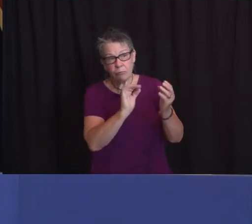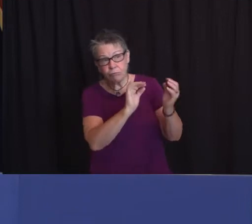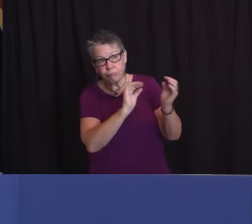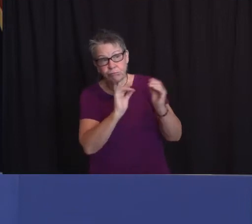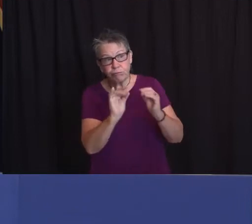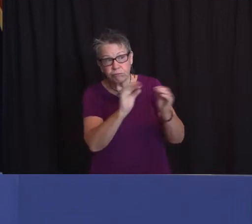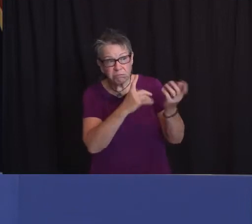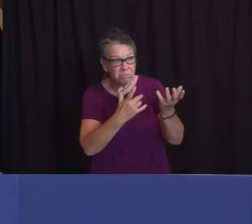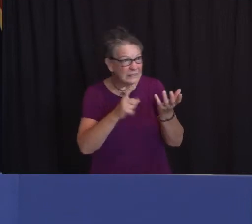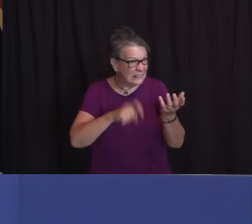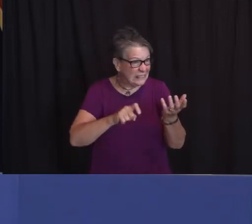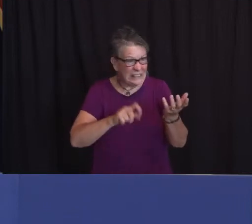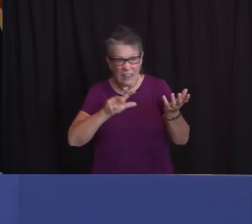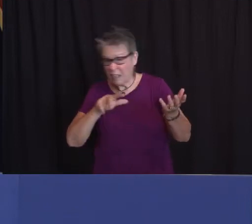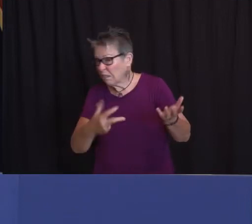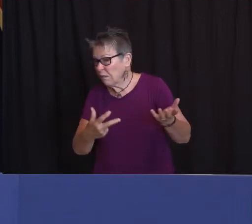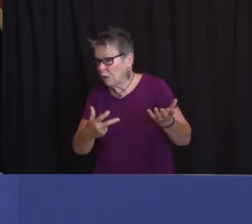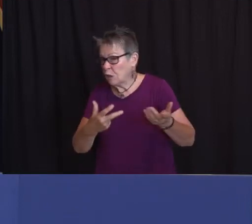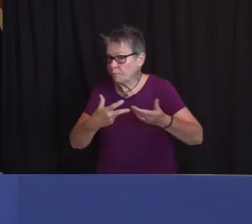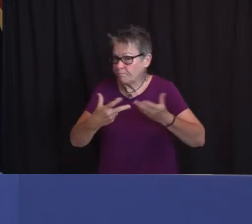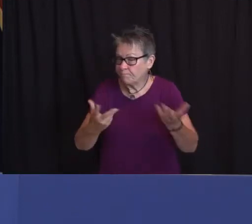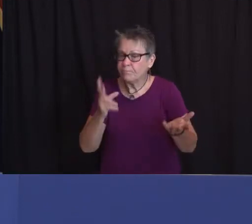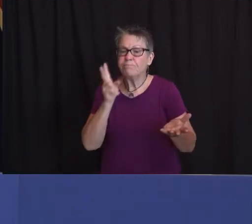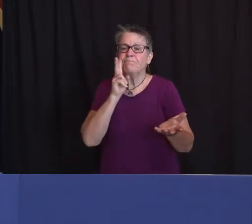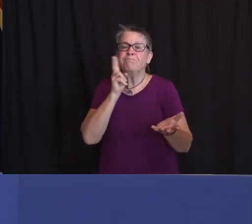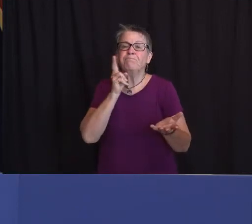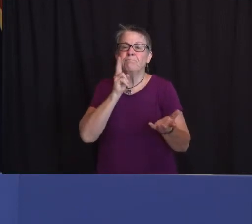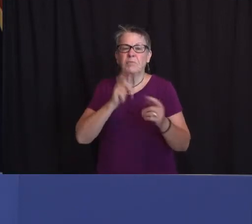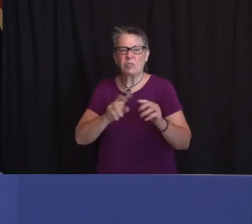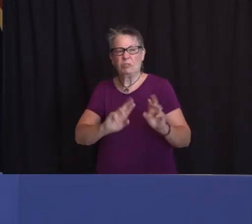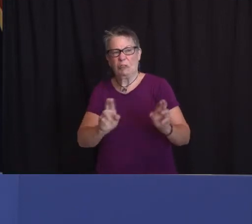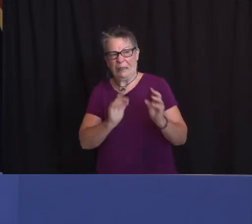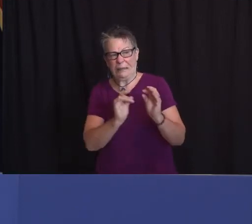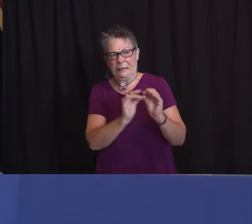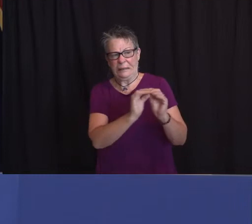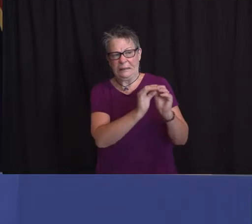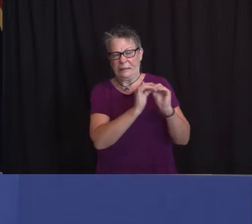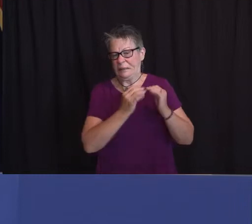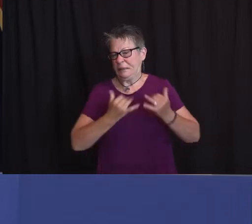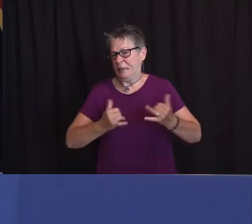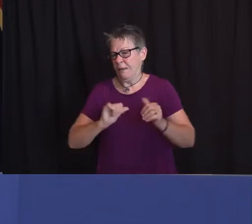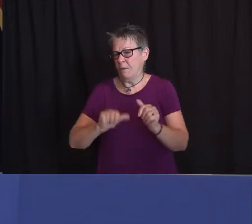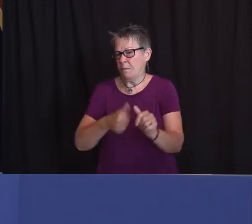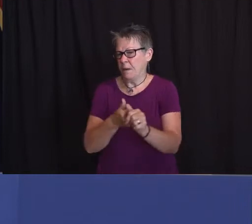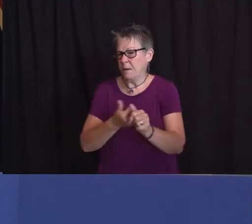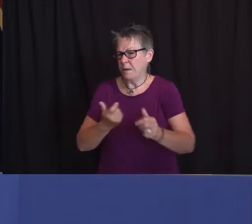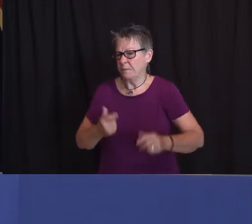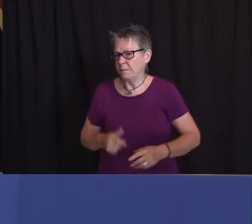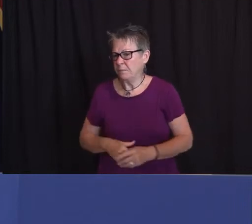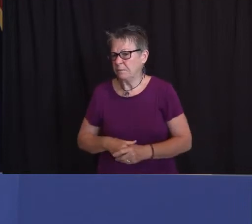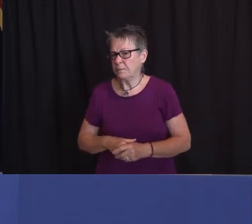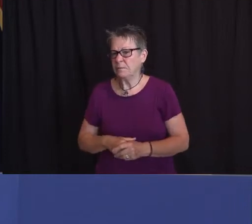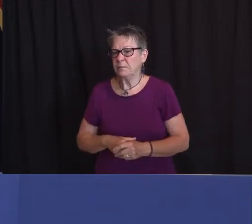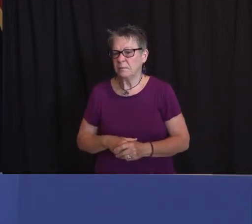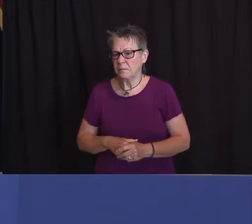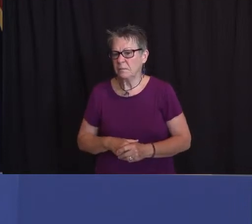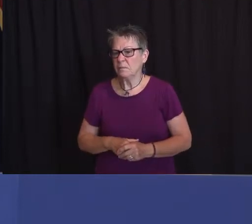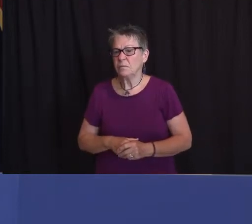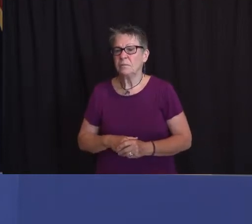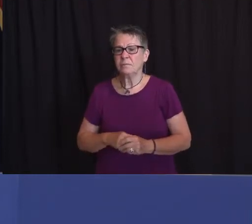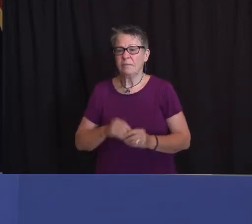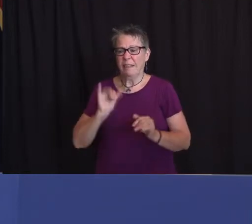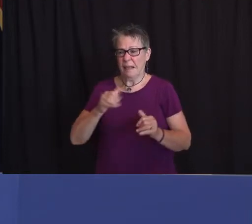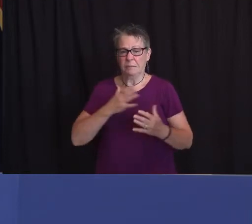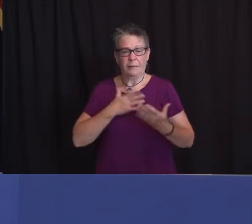government on any need for booster doses. Moving on to my daily report, the governor shared our hospital's reported